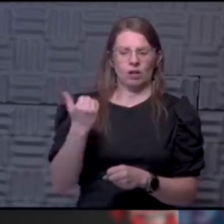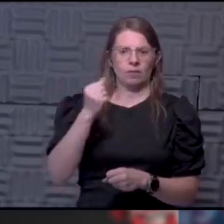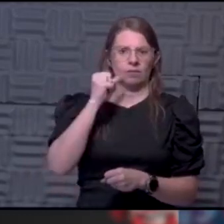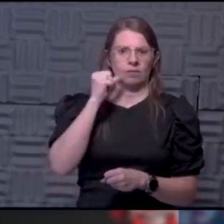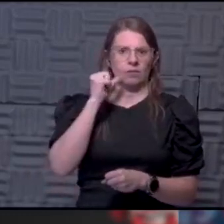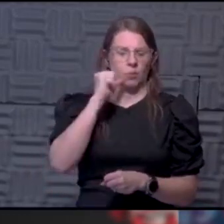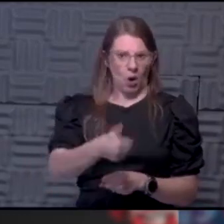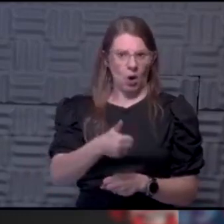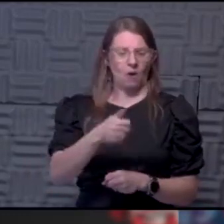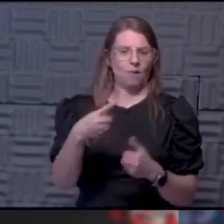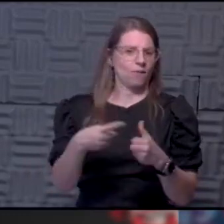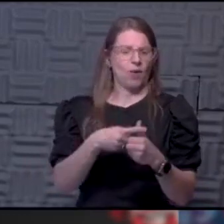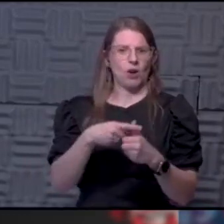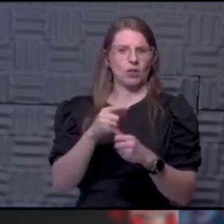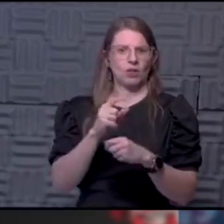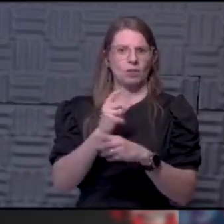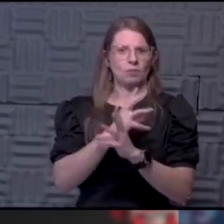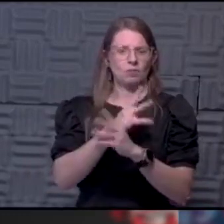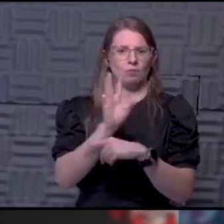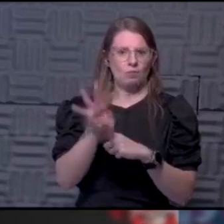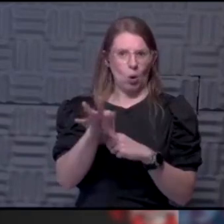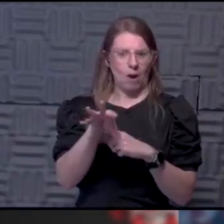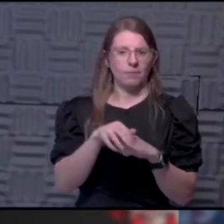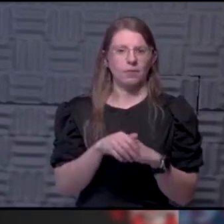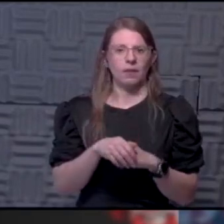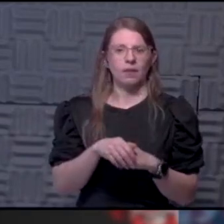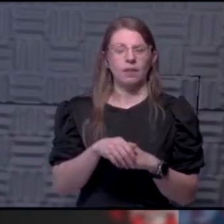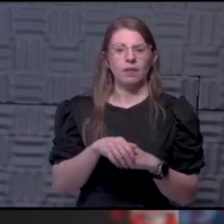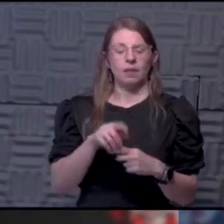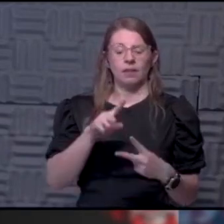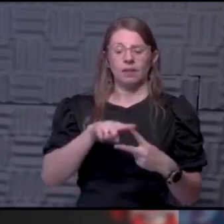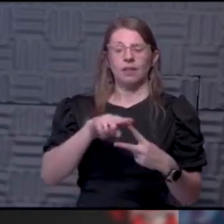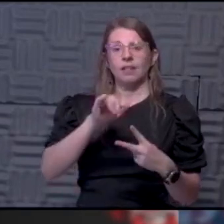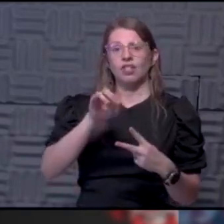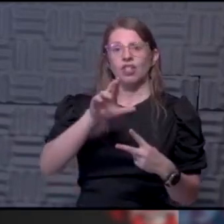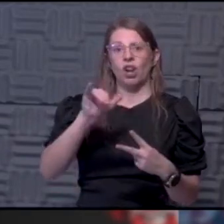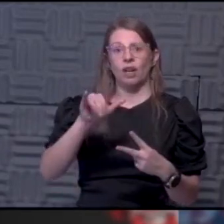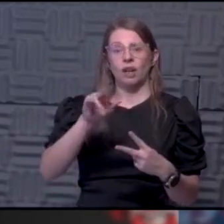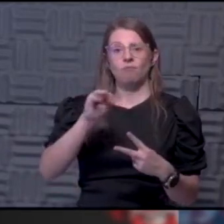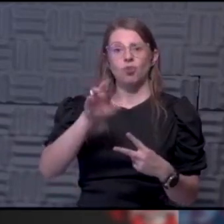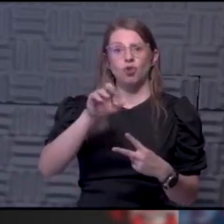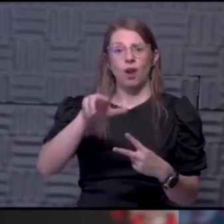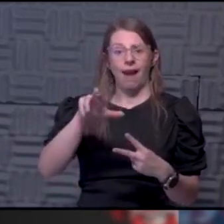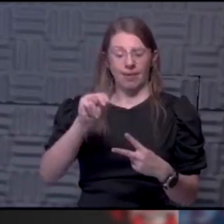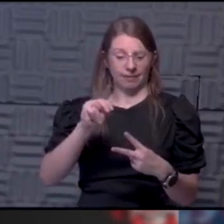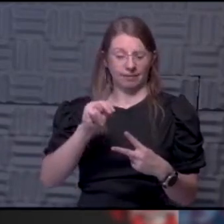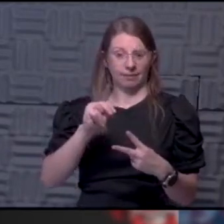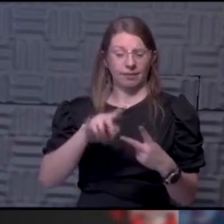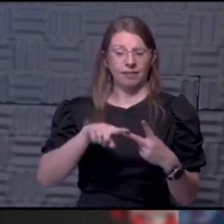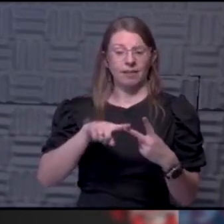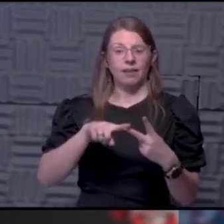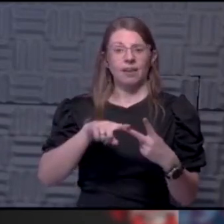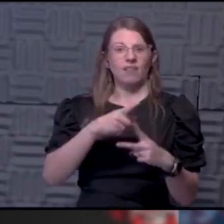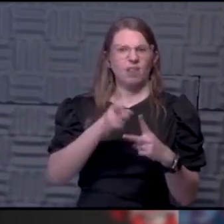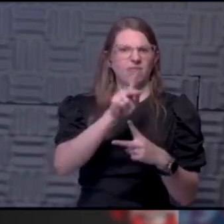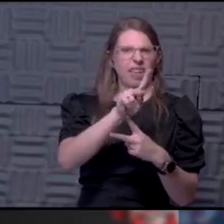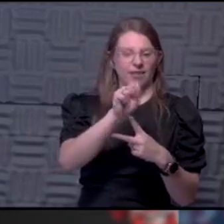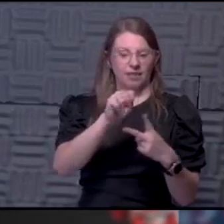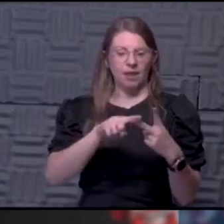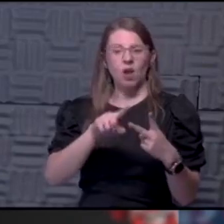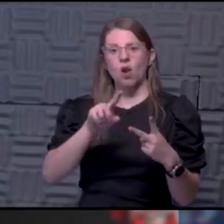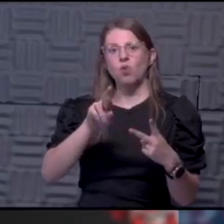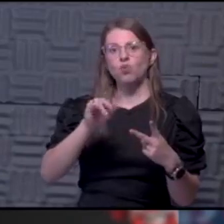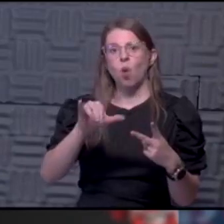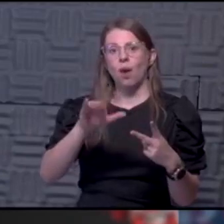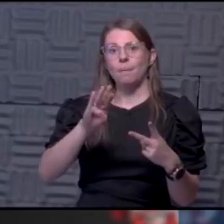first program. We've invited two special guests, U.S. Senator Jerry Moran from Kansas and U.S. Senator Roy Blunt from